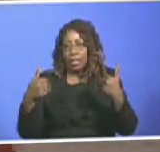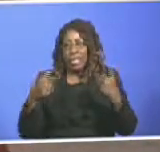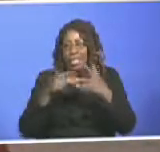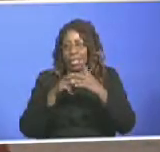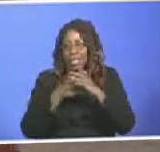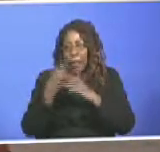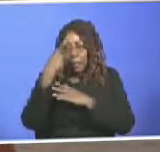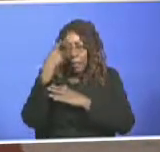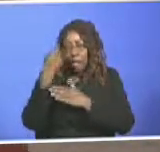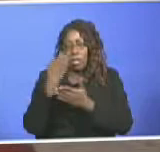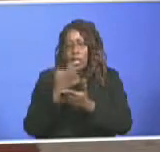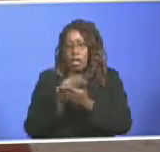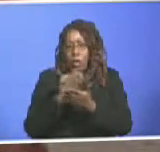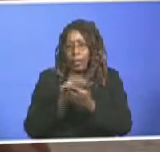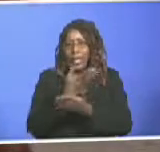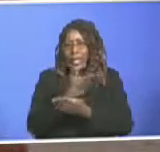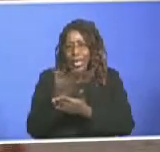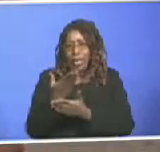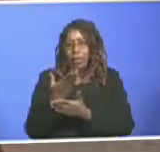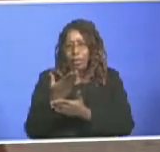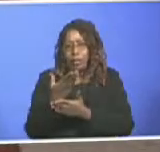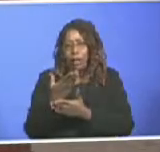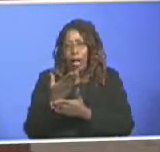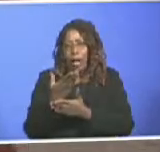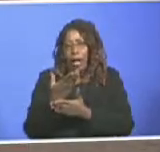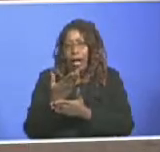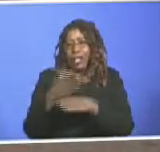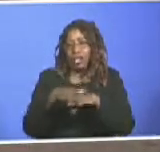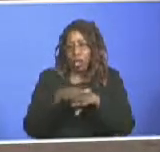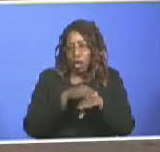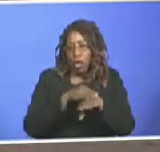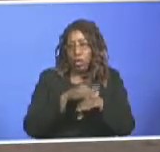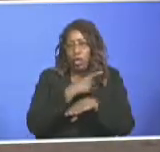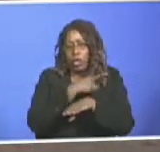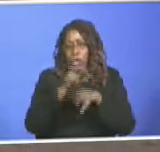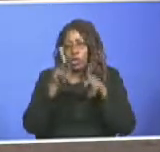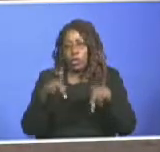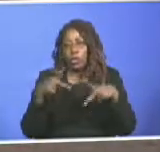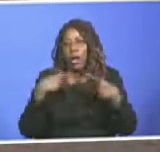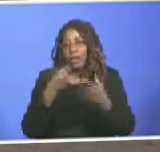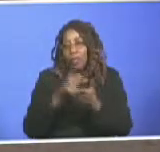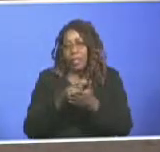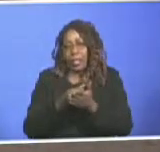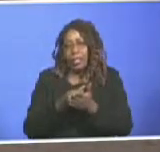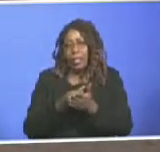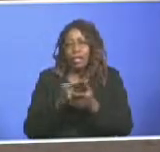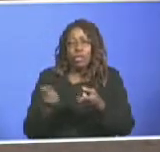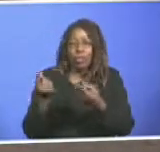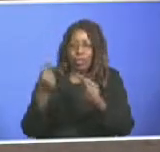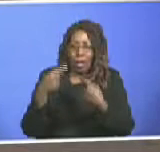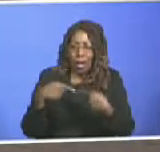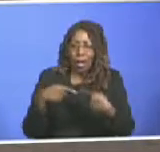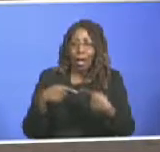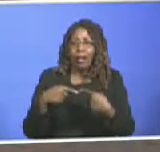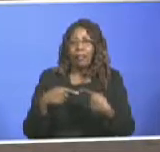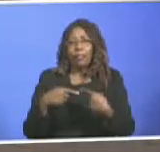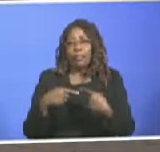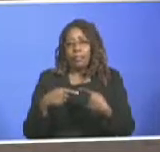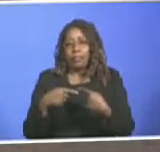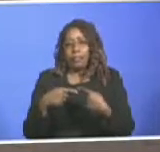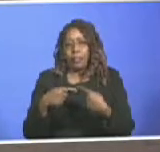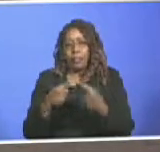economy now, we know things are really on a downhill. So those persons who have funds, we're asking them to, in